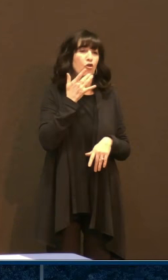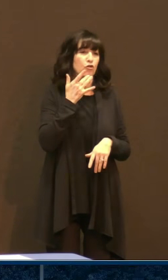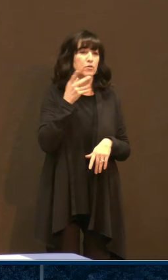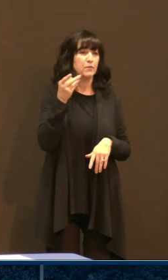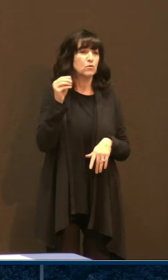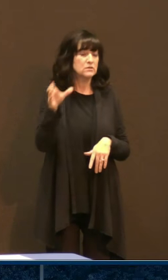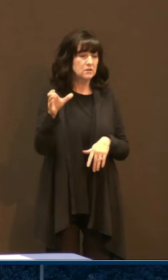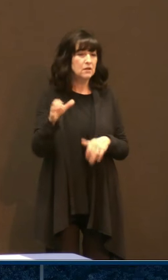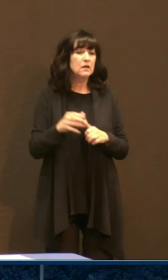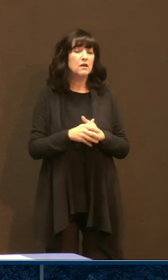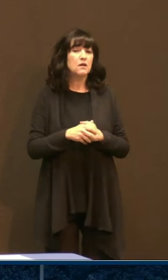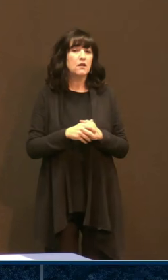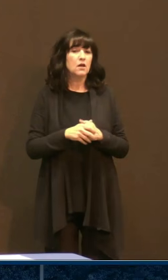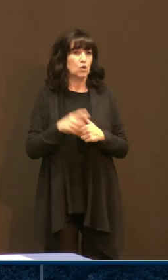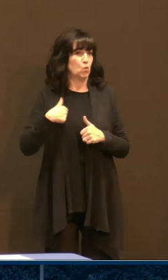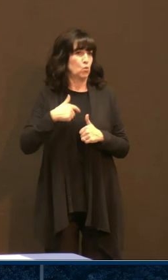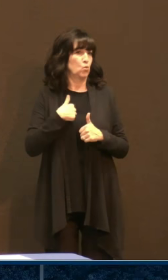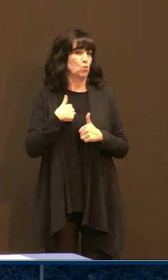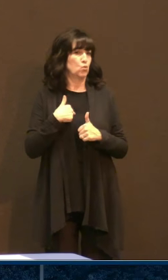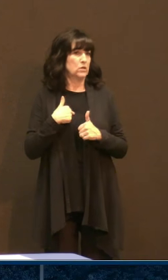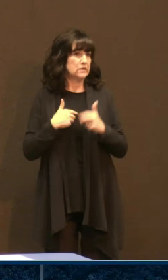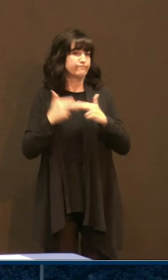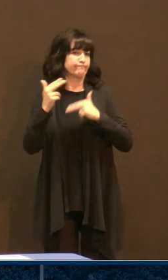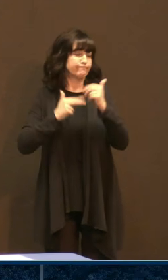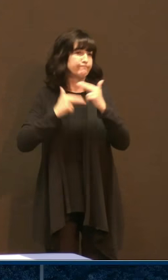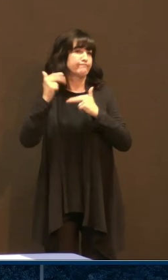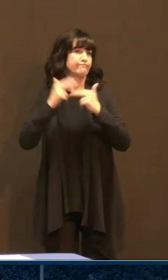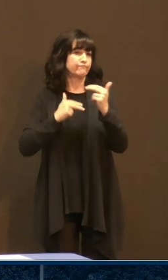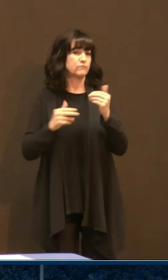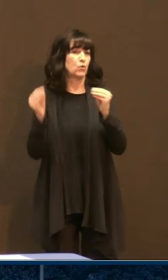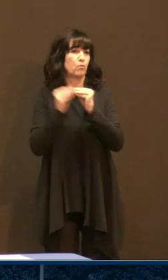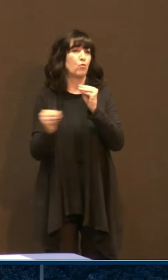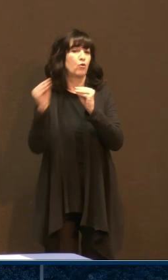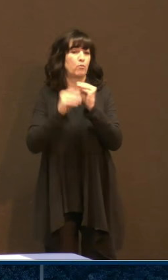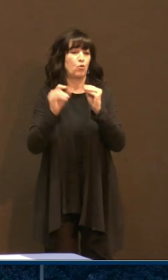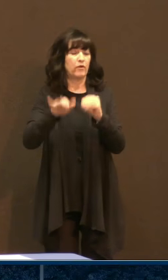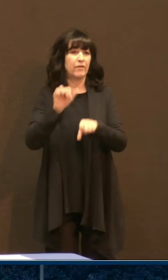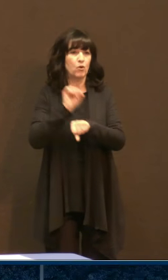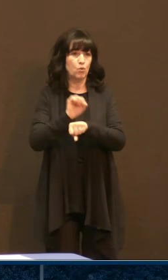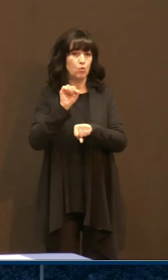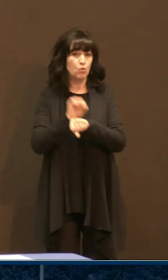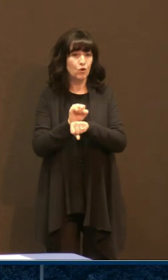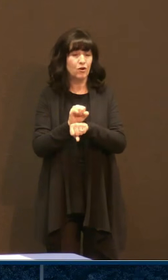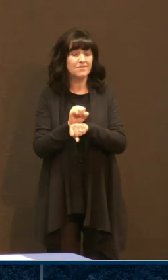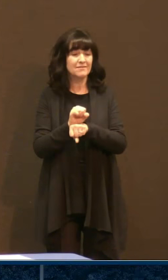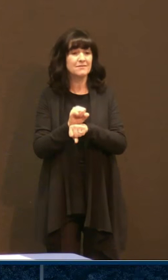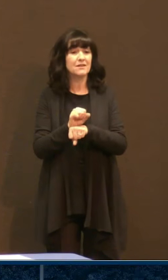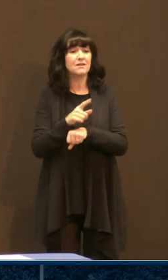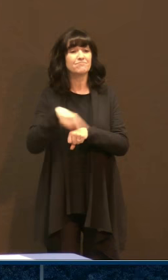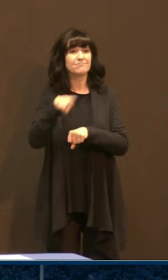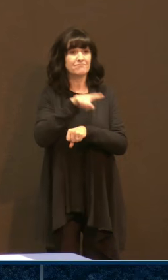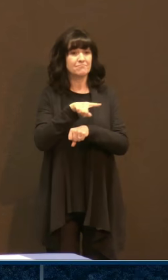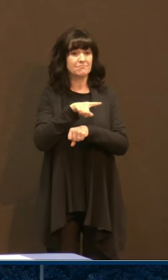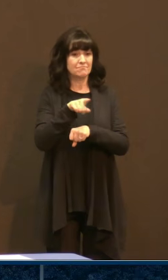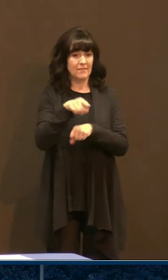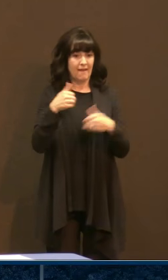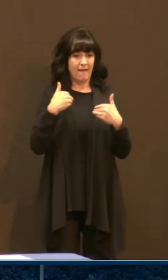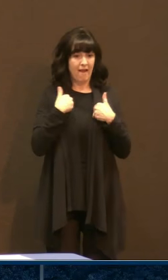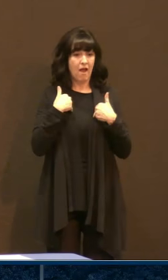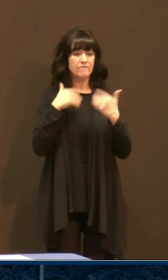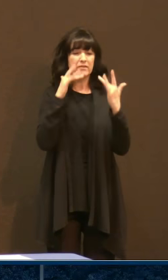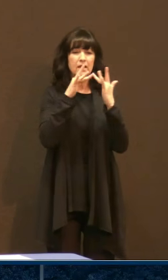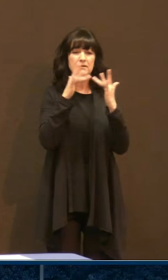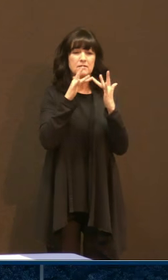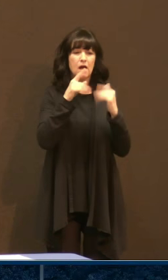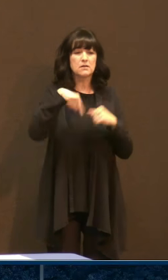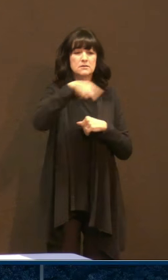really building on that work, our testing work and our contact tracing work, we're going to have a